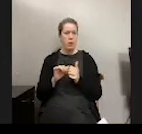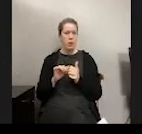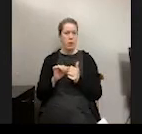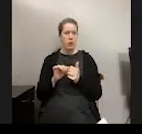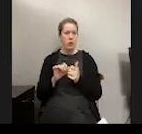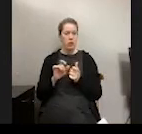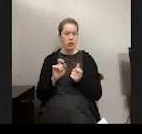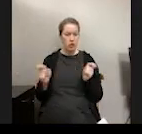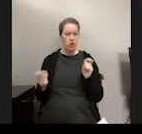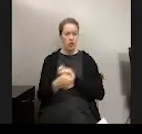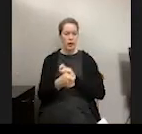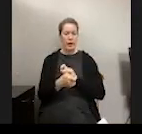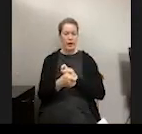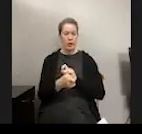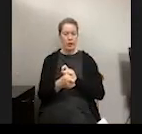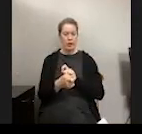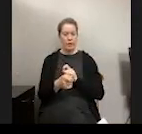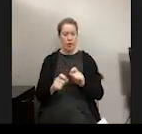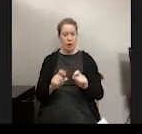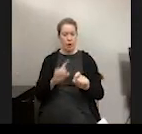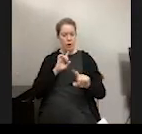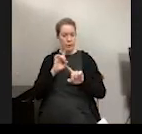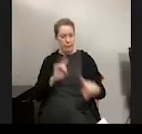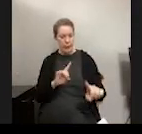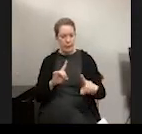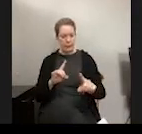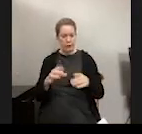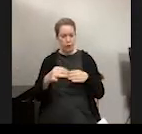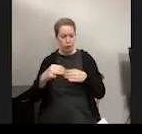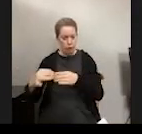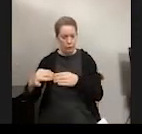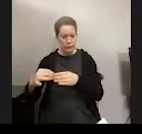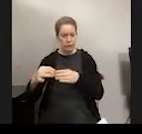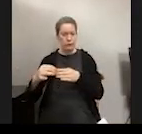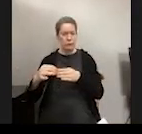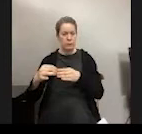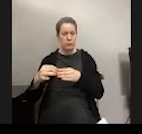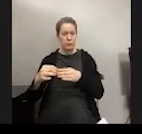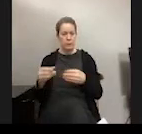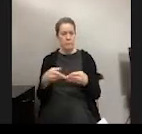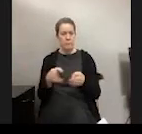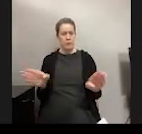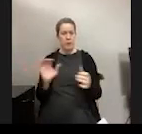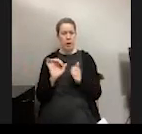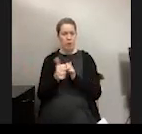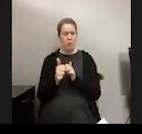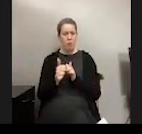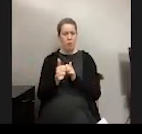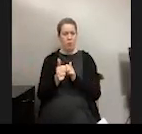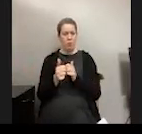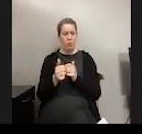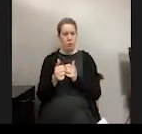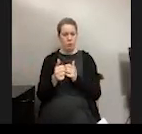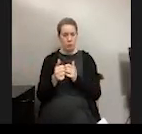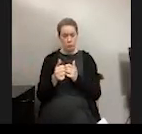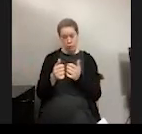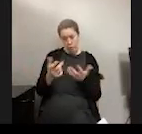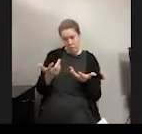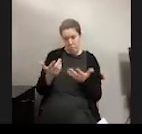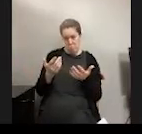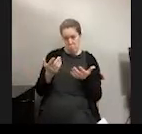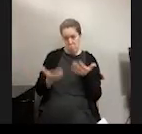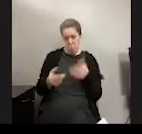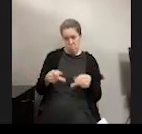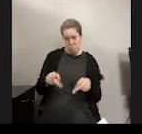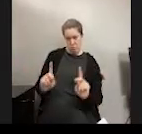and directing the attention of the public? For example, would this allow for temporary public art to be used